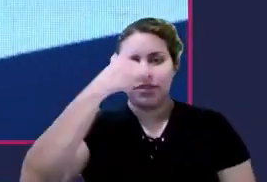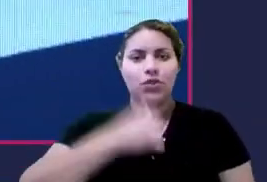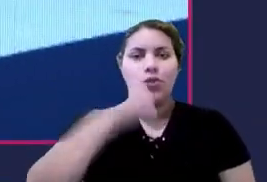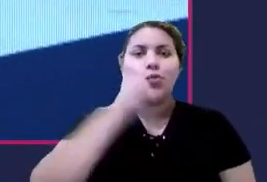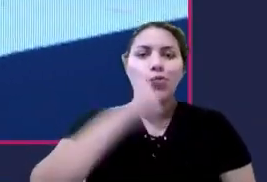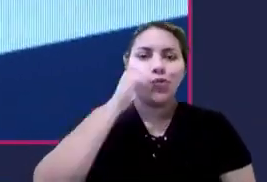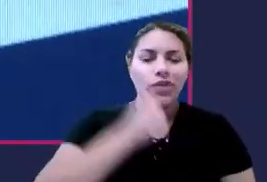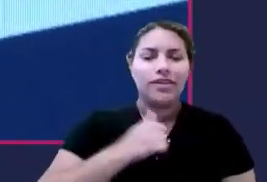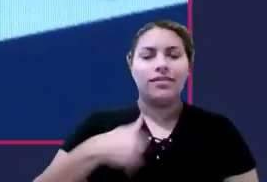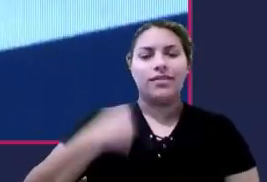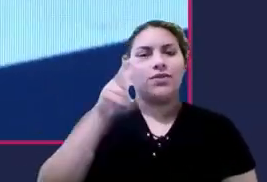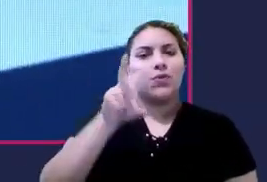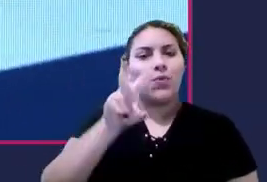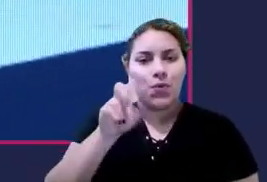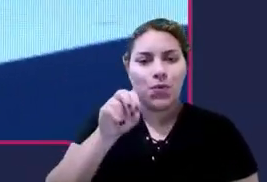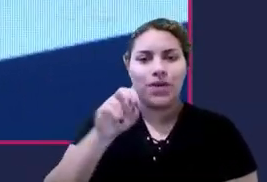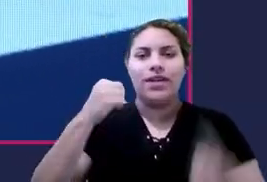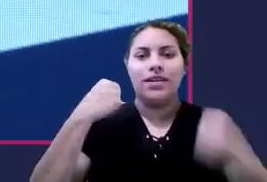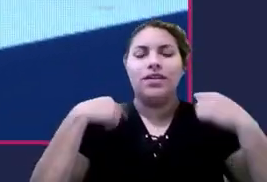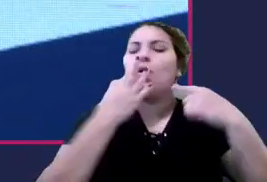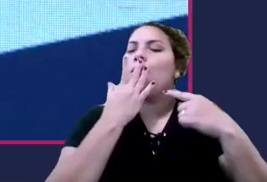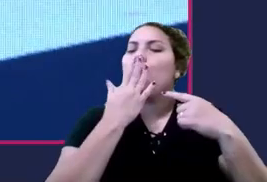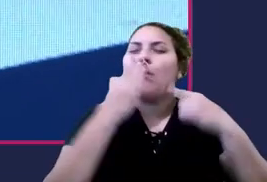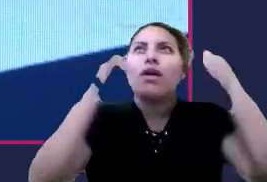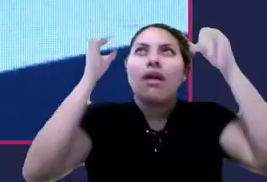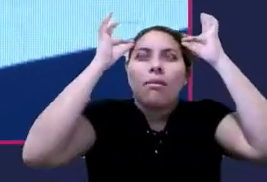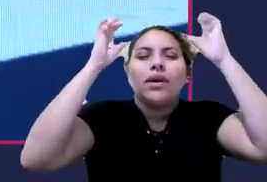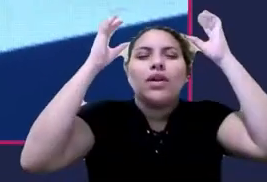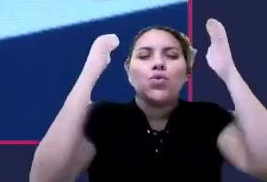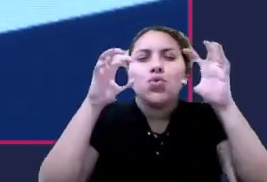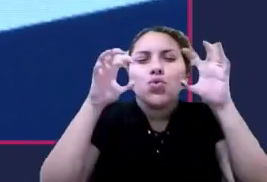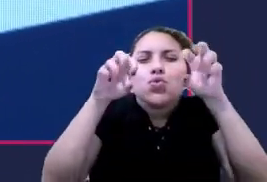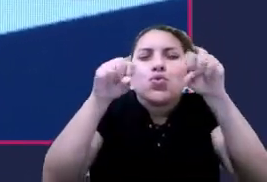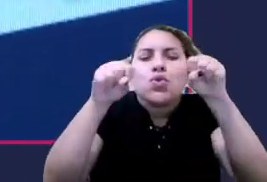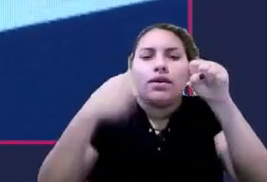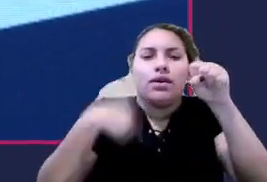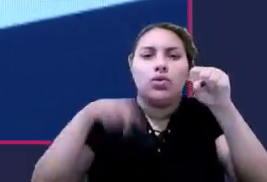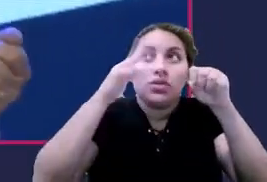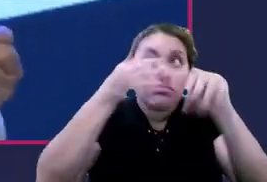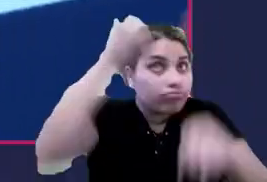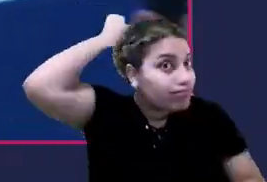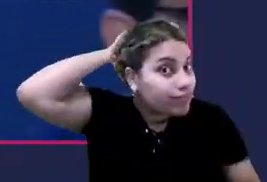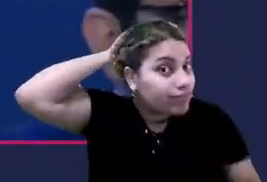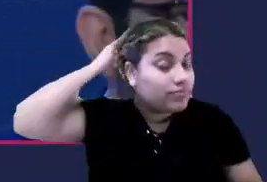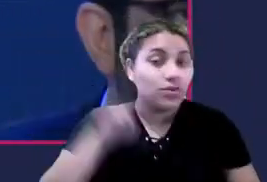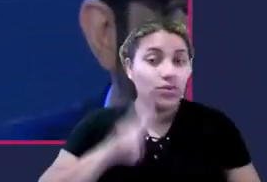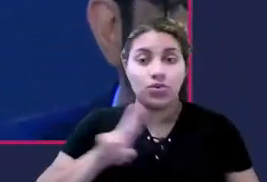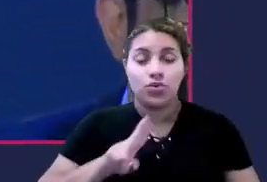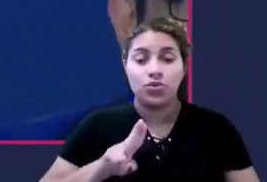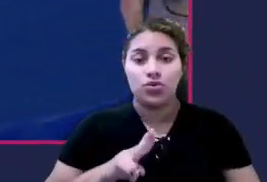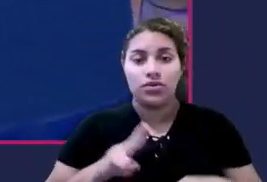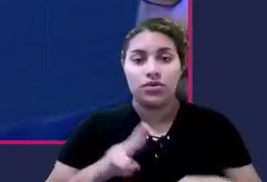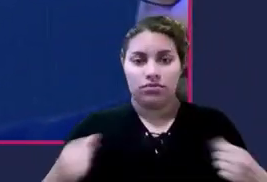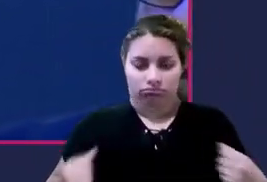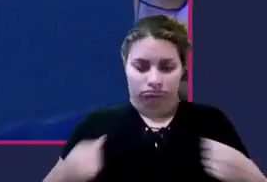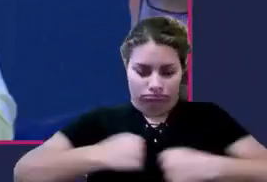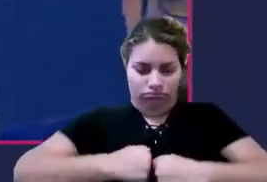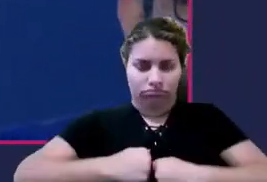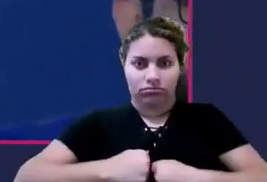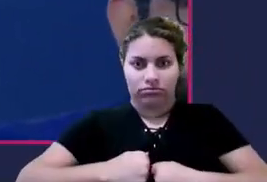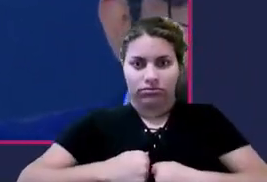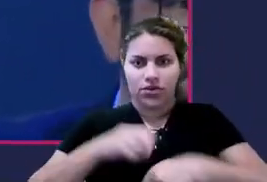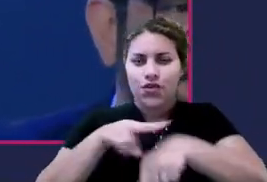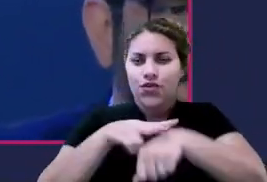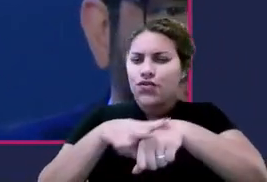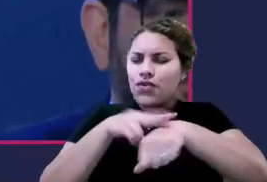I am a 50-year-old woman, dark hair pulled back, long but pulled back, in a